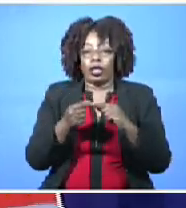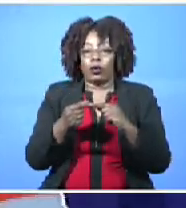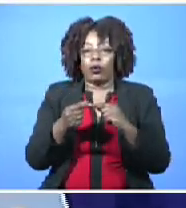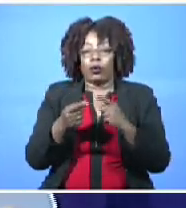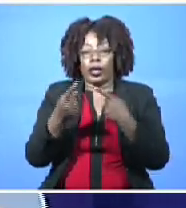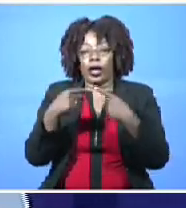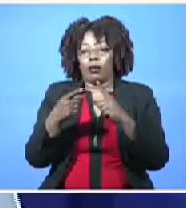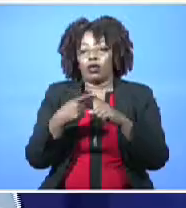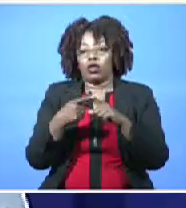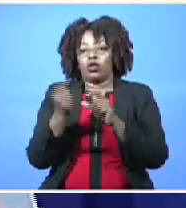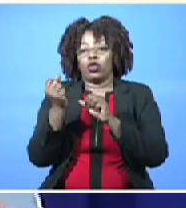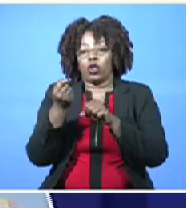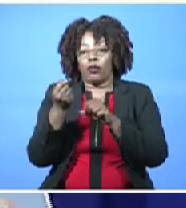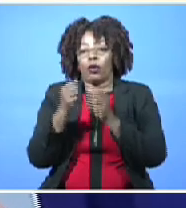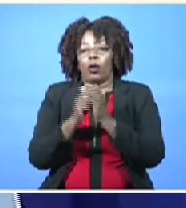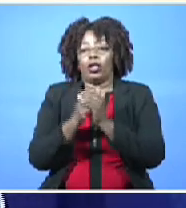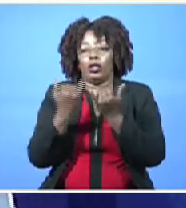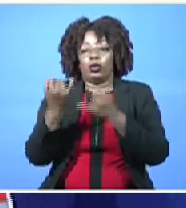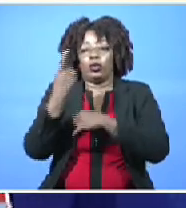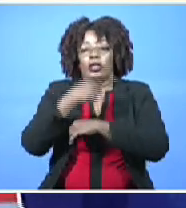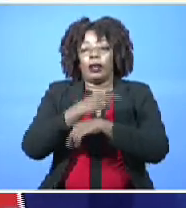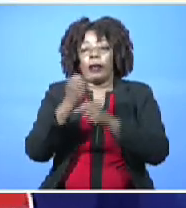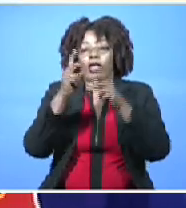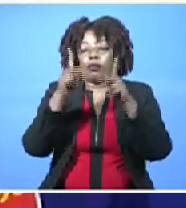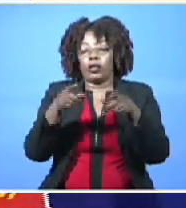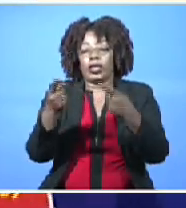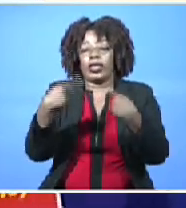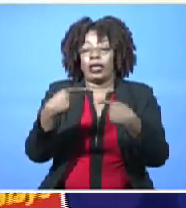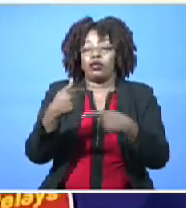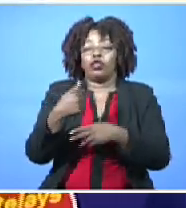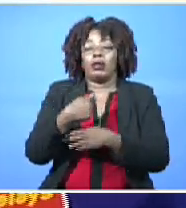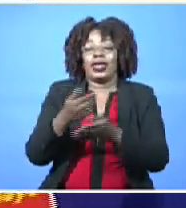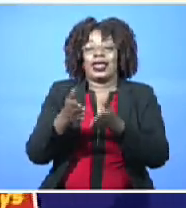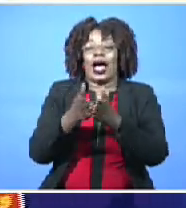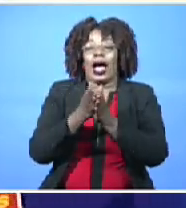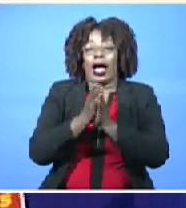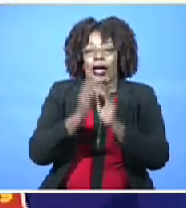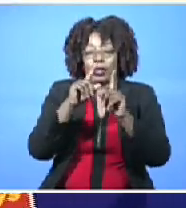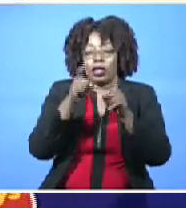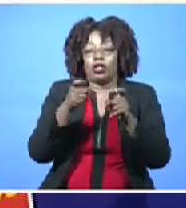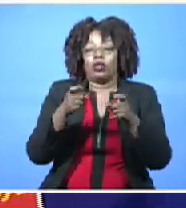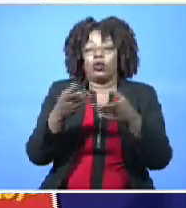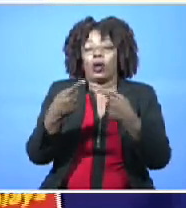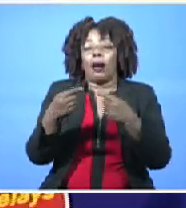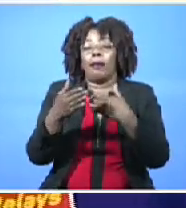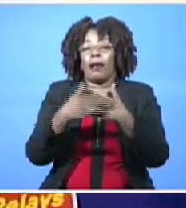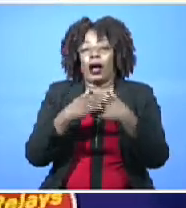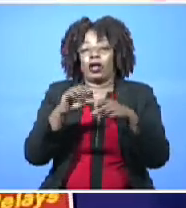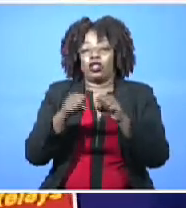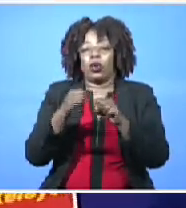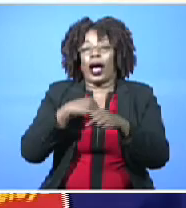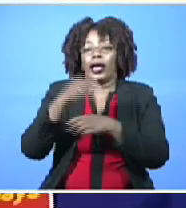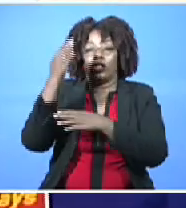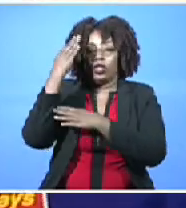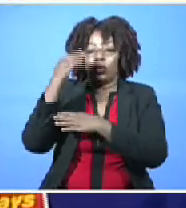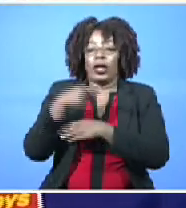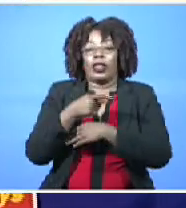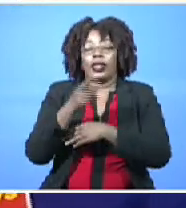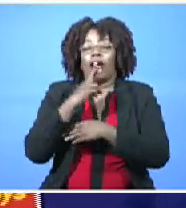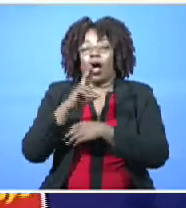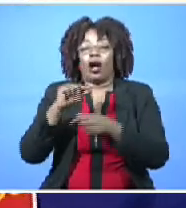comes down to softball. Today, so many persons came to me and asked me to come back. So I know they are